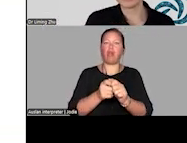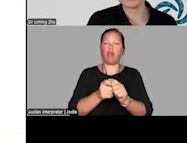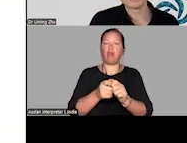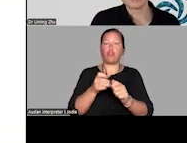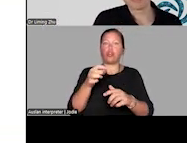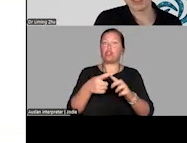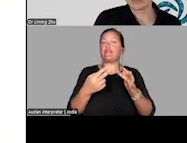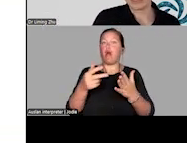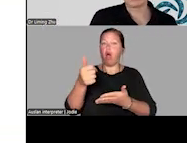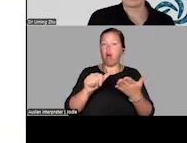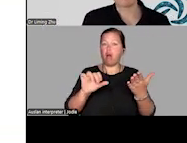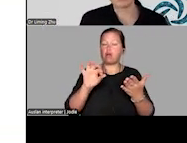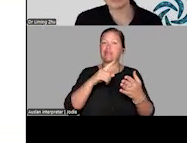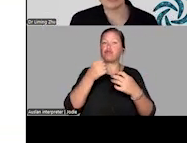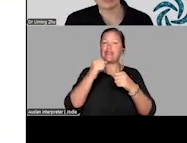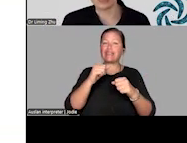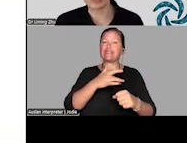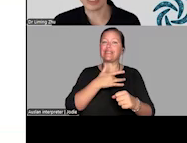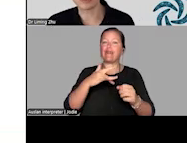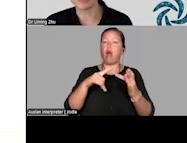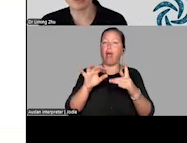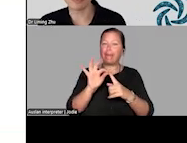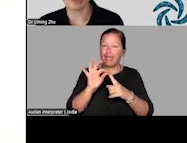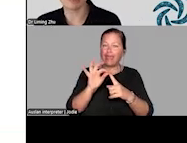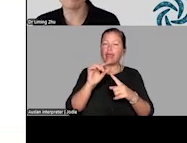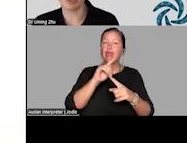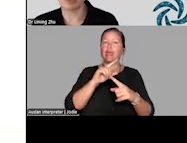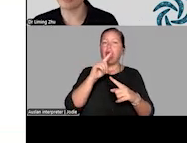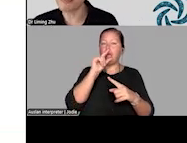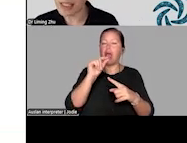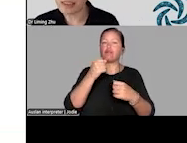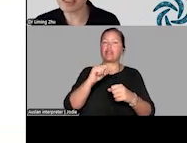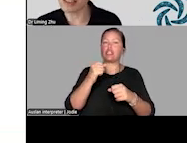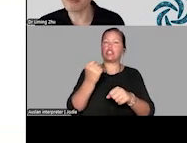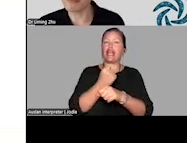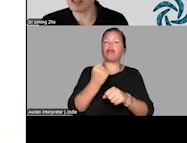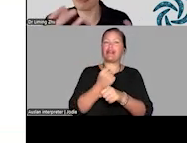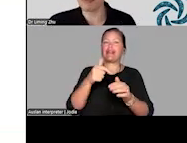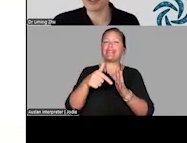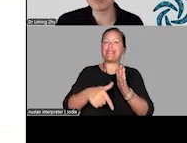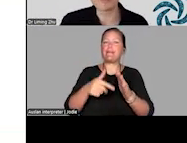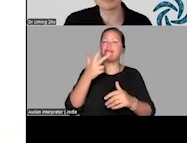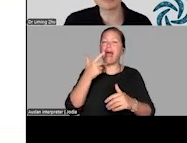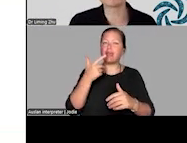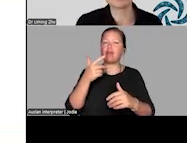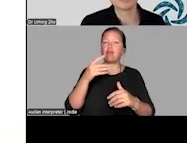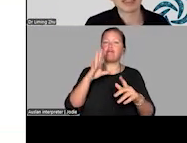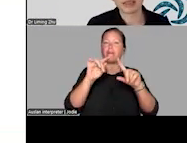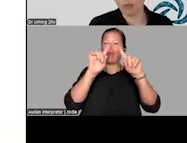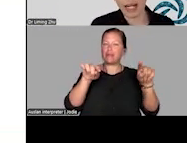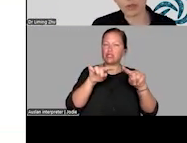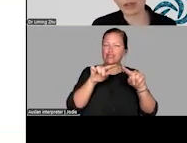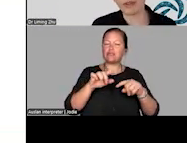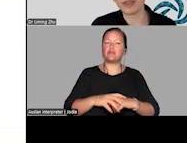protects sensitive IP. It could protect generating deep fakes from facial images. There's